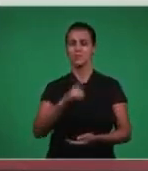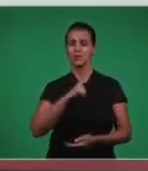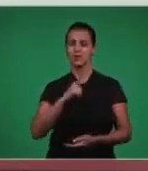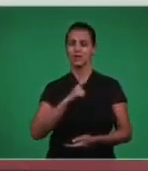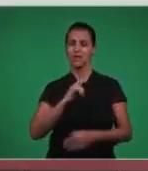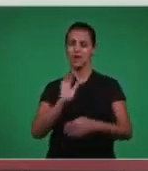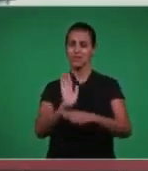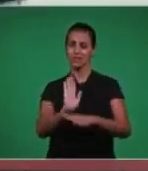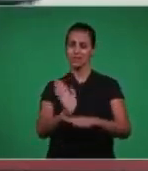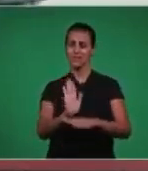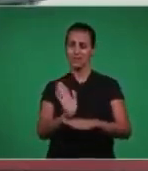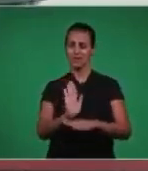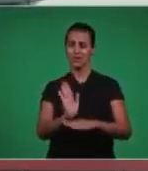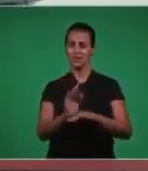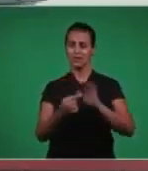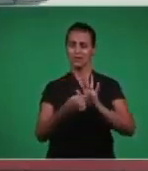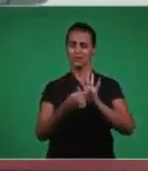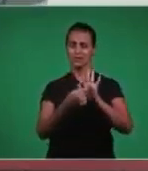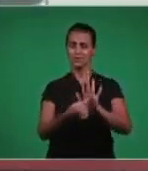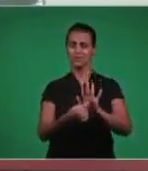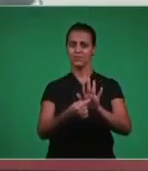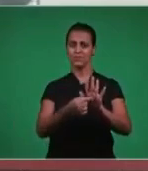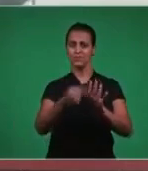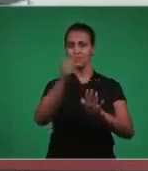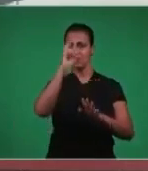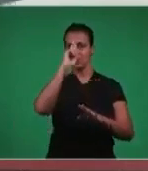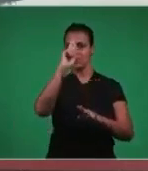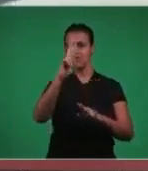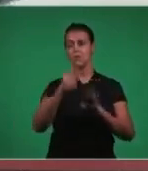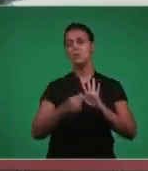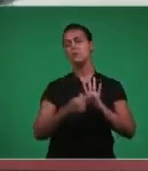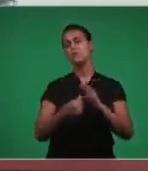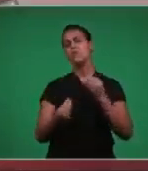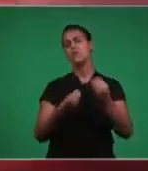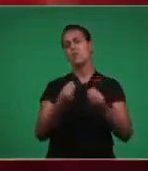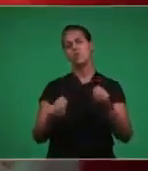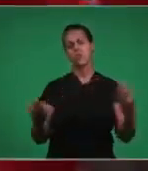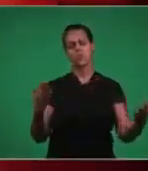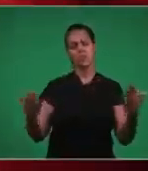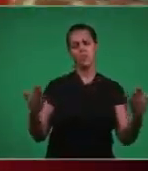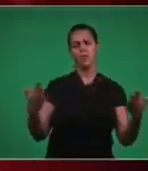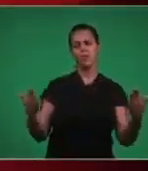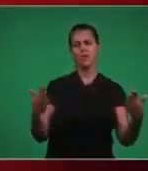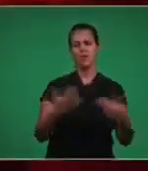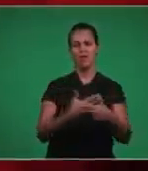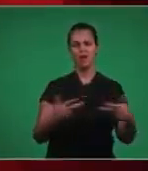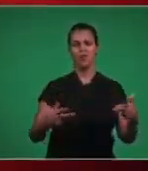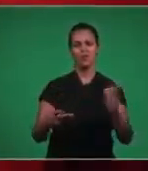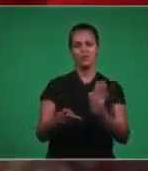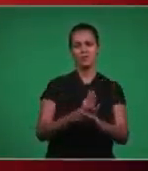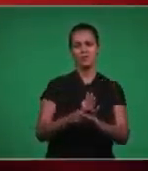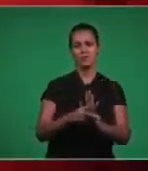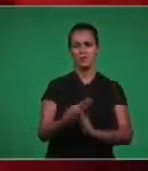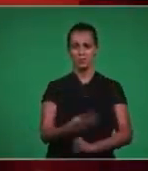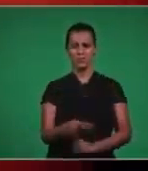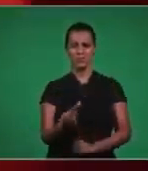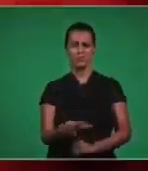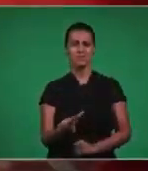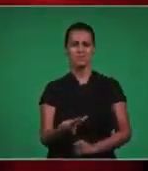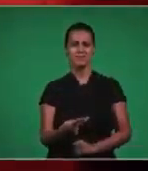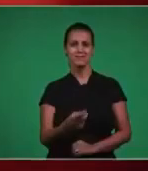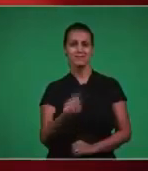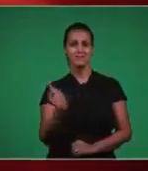first video, the Lord allow us to compare things from the creative work, so